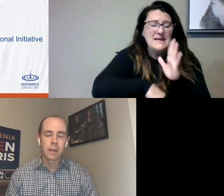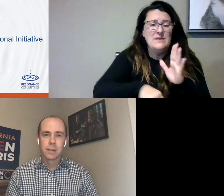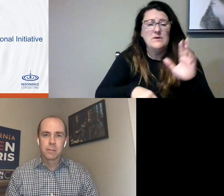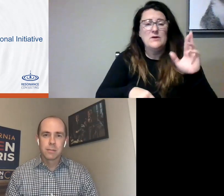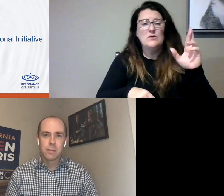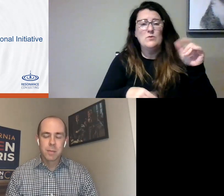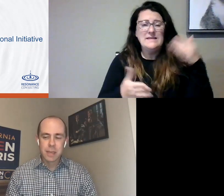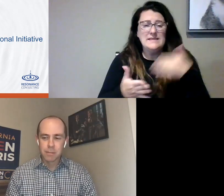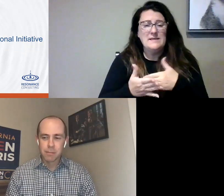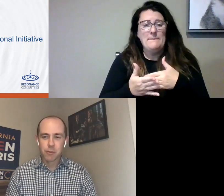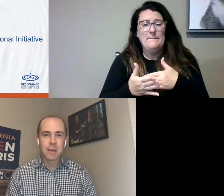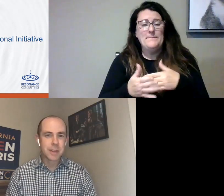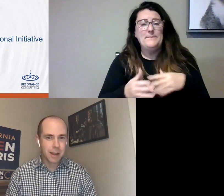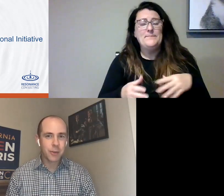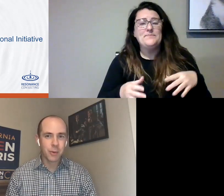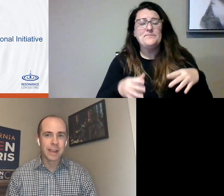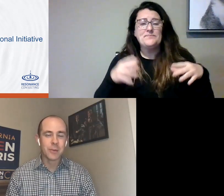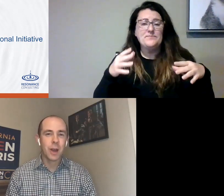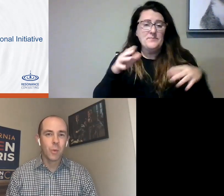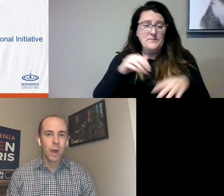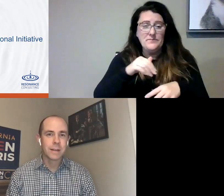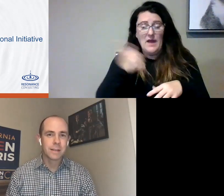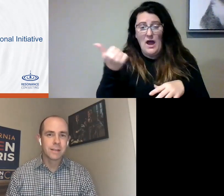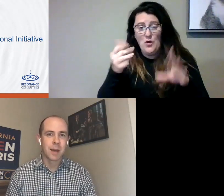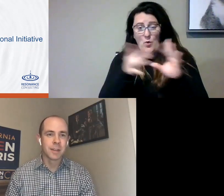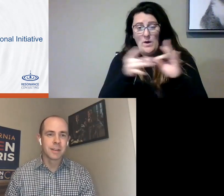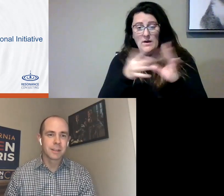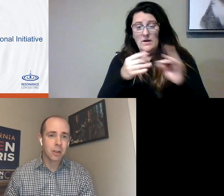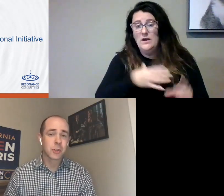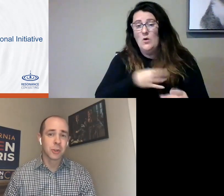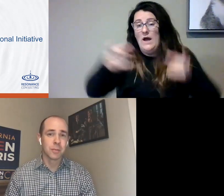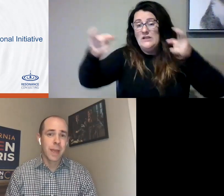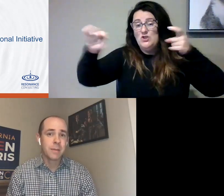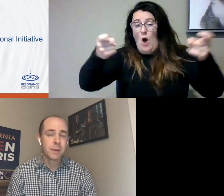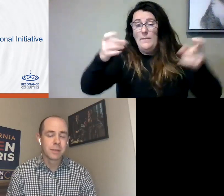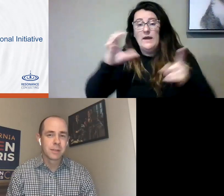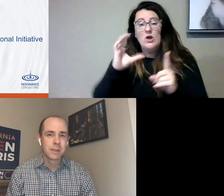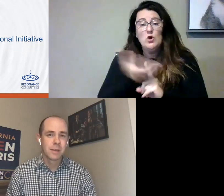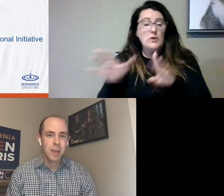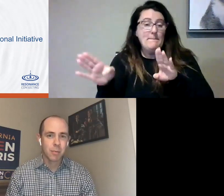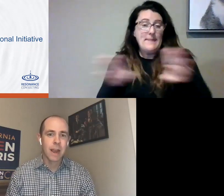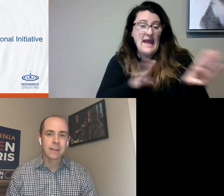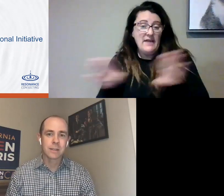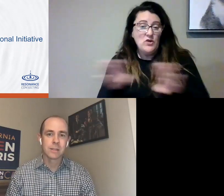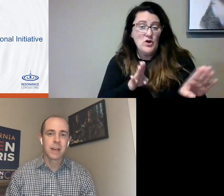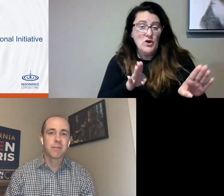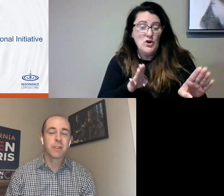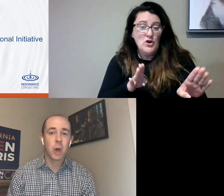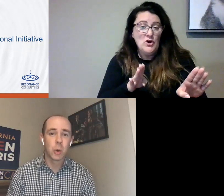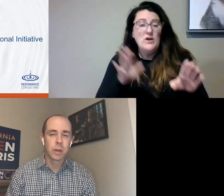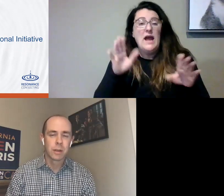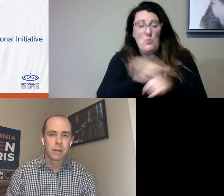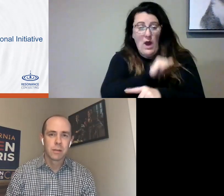or maybe framed another way, white dominant culture, behaviors, and practices